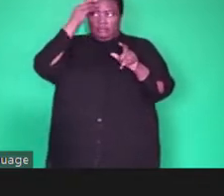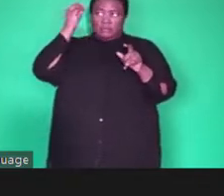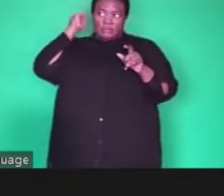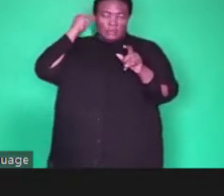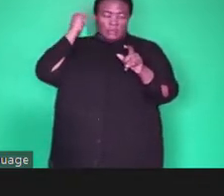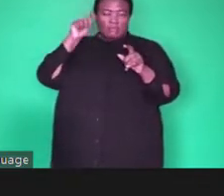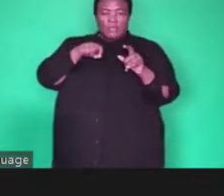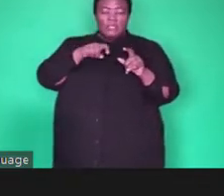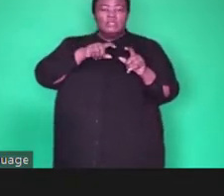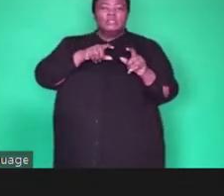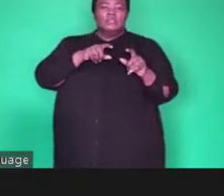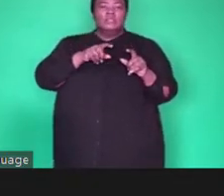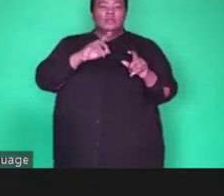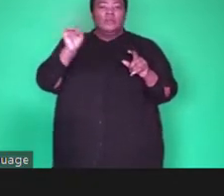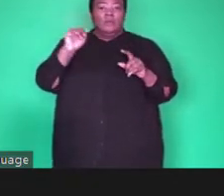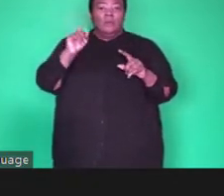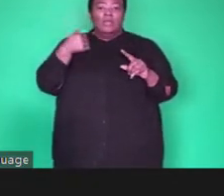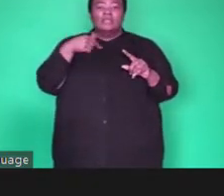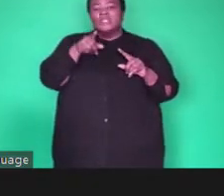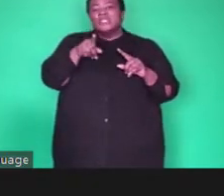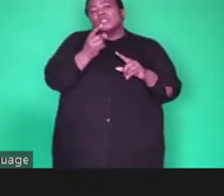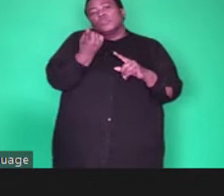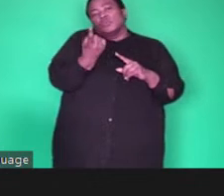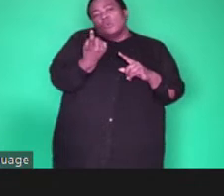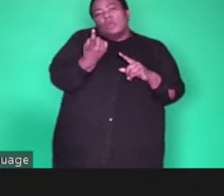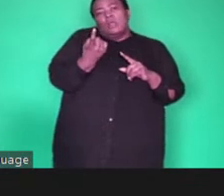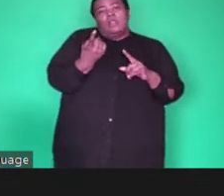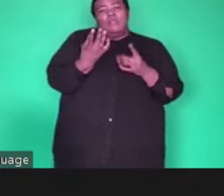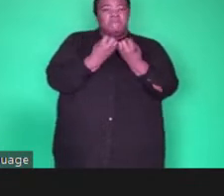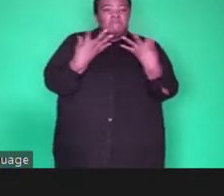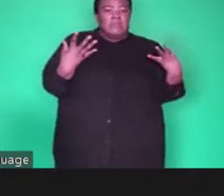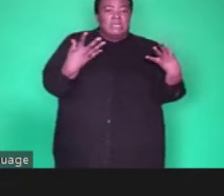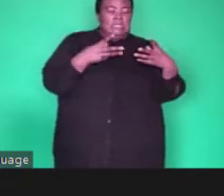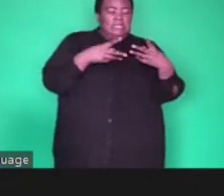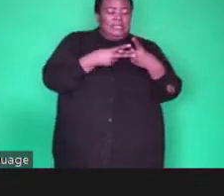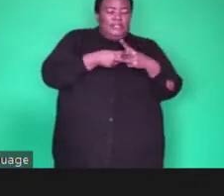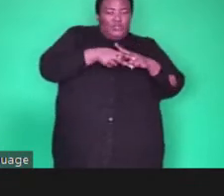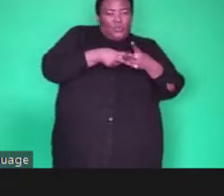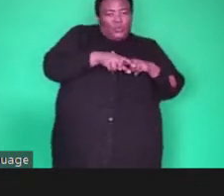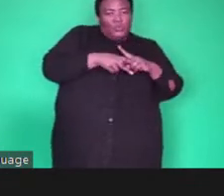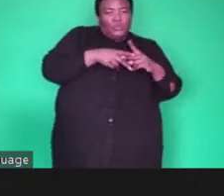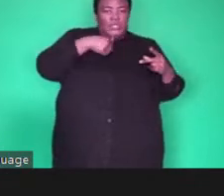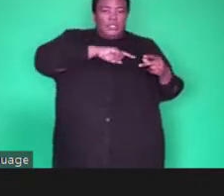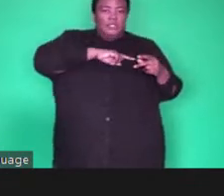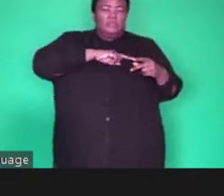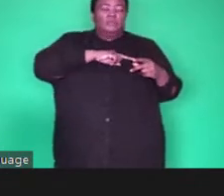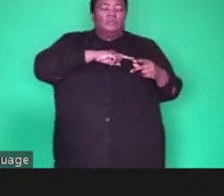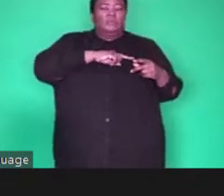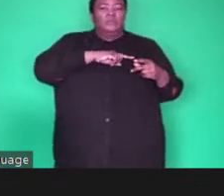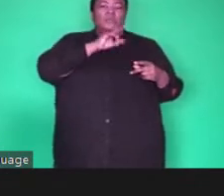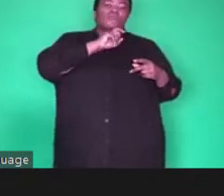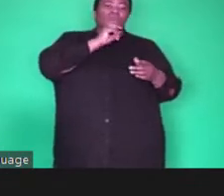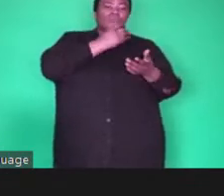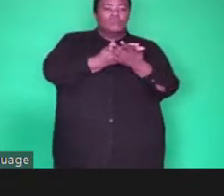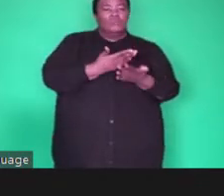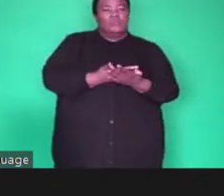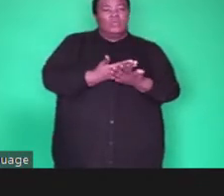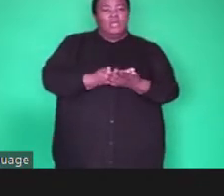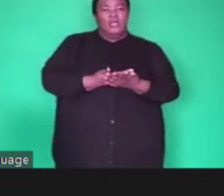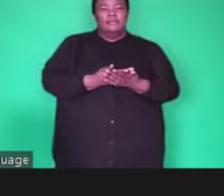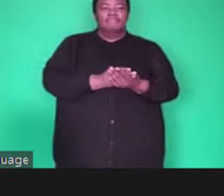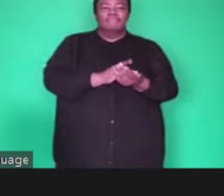that this is just one of the many tools that could potentially be used to